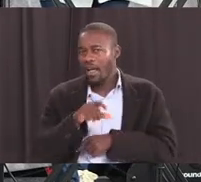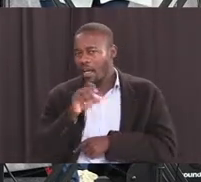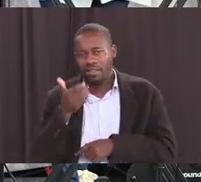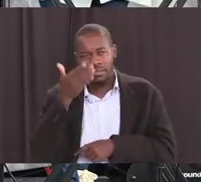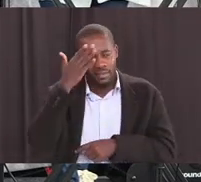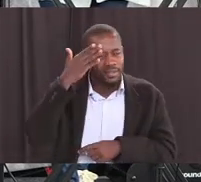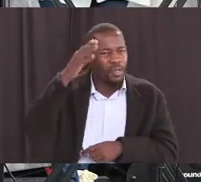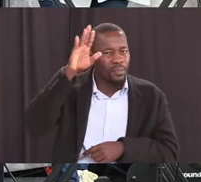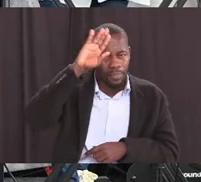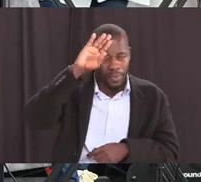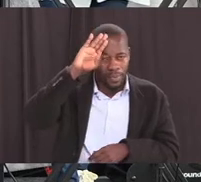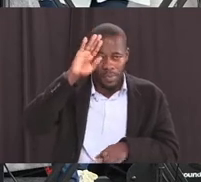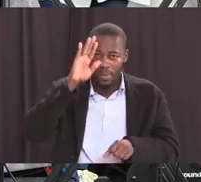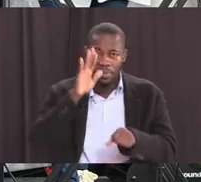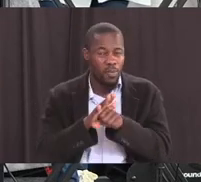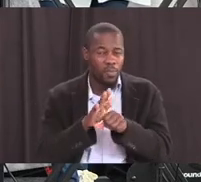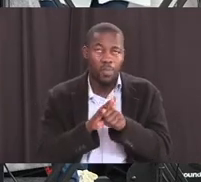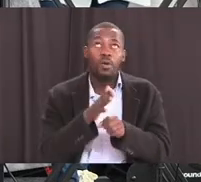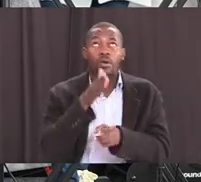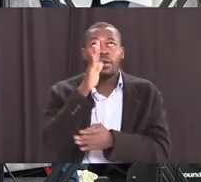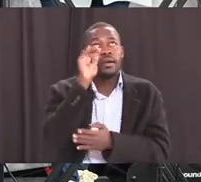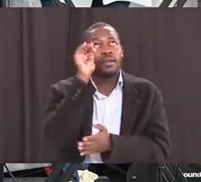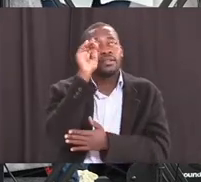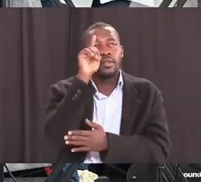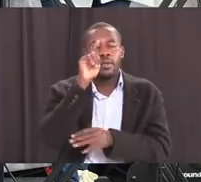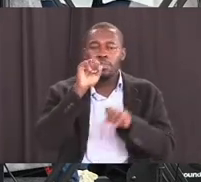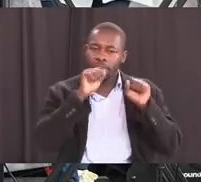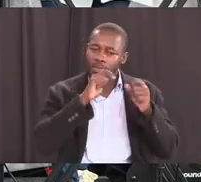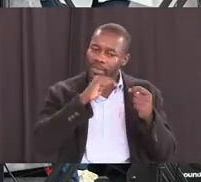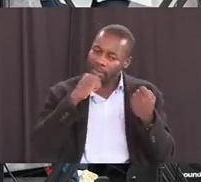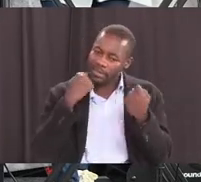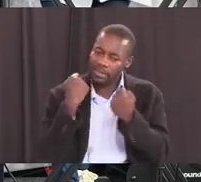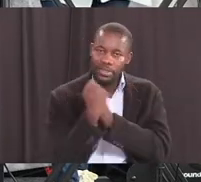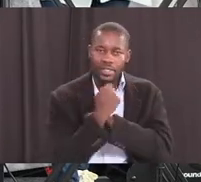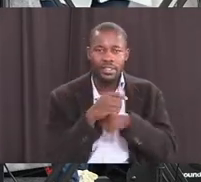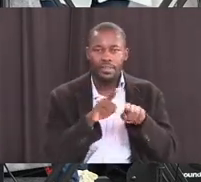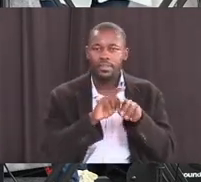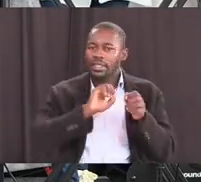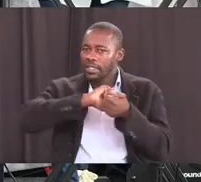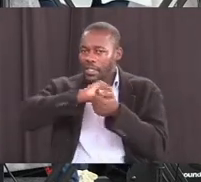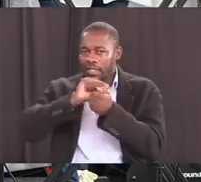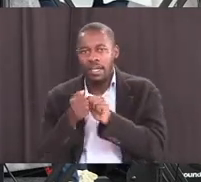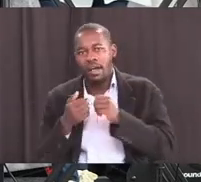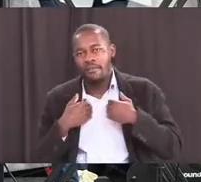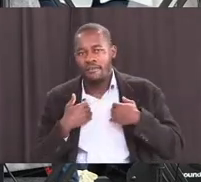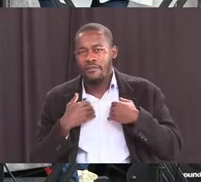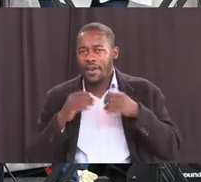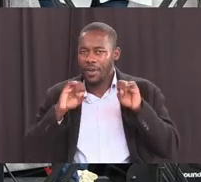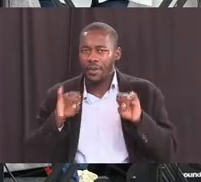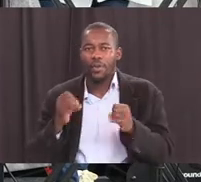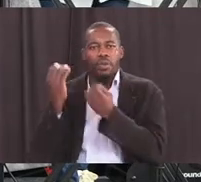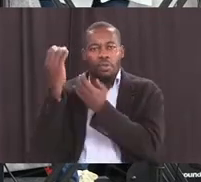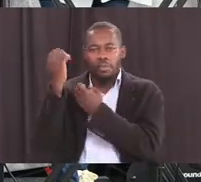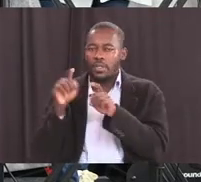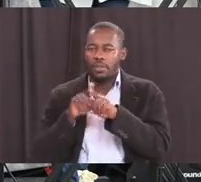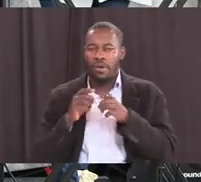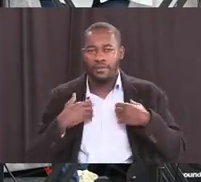would you turn our disillusionment and bring us to a place of fresh hope and fresh